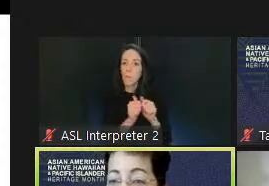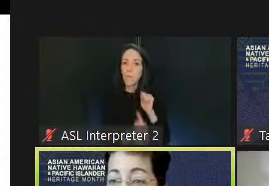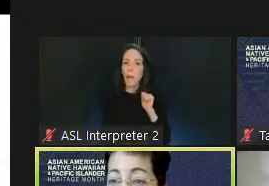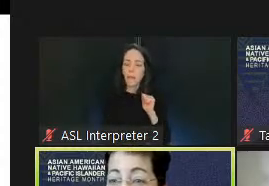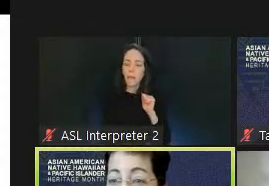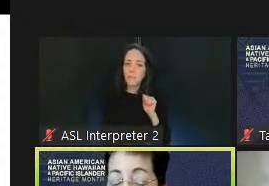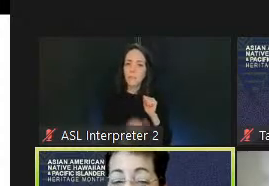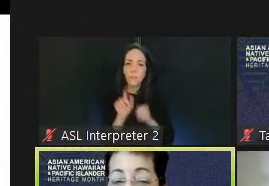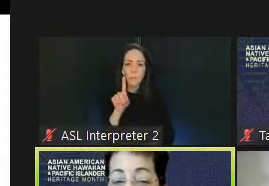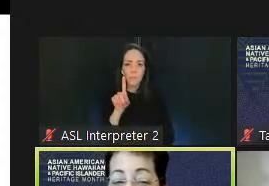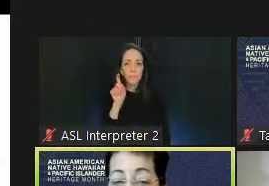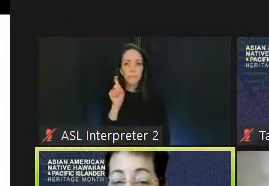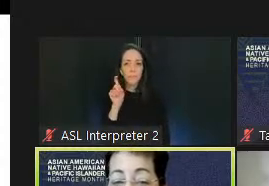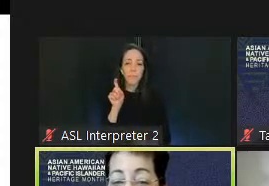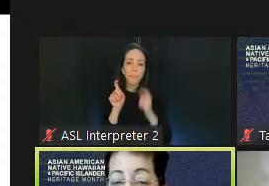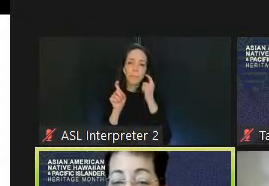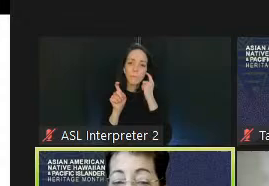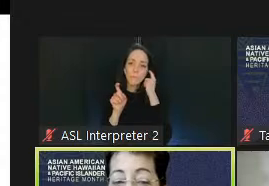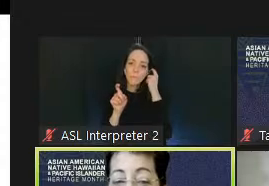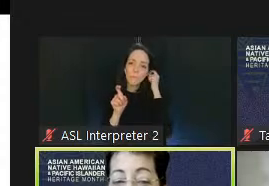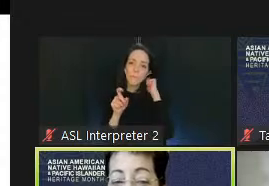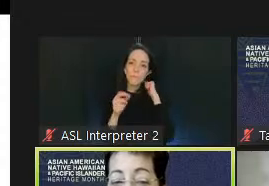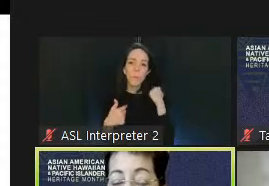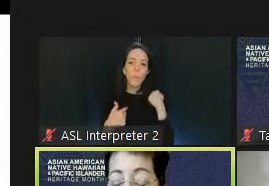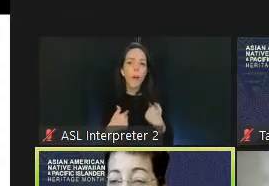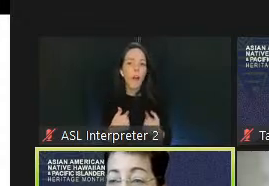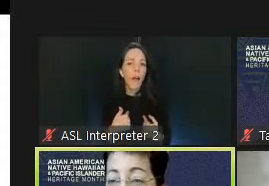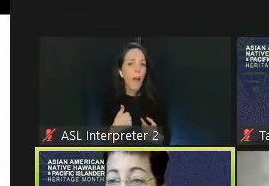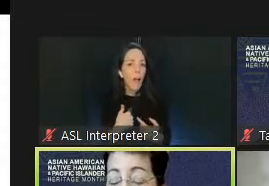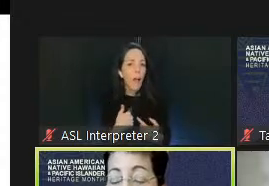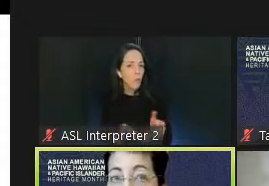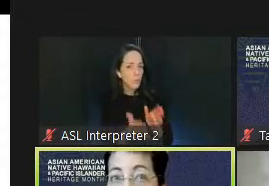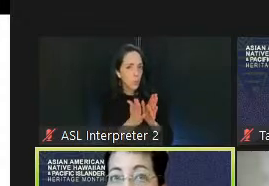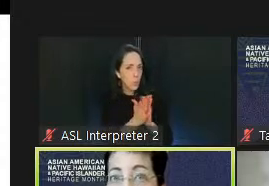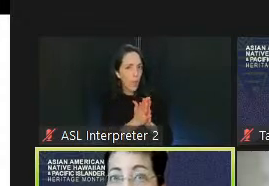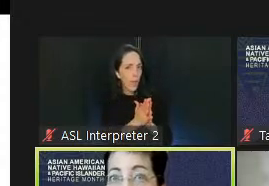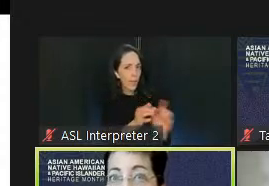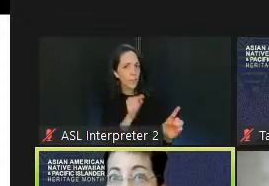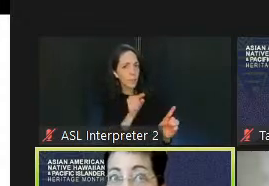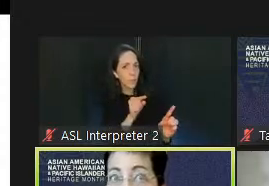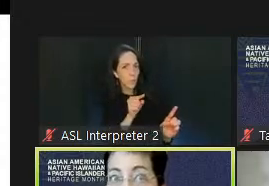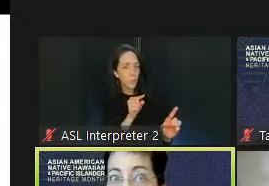just ask that we